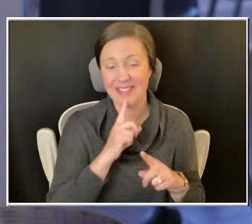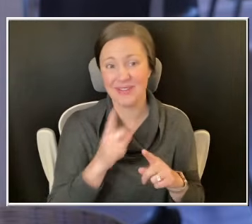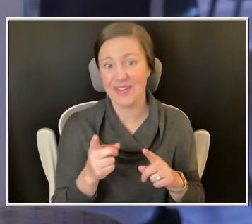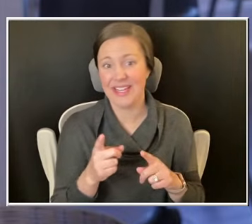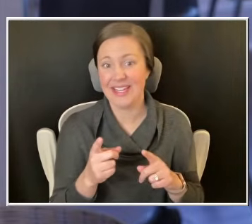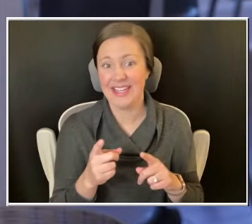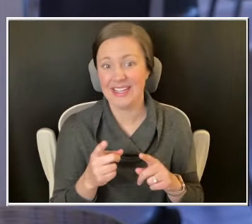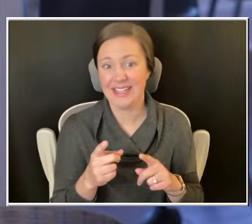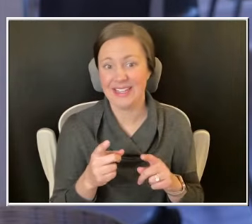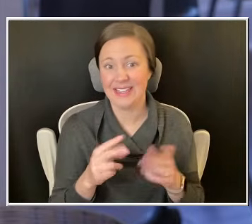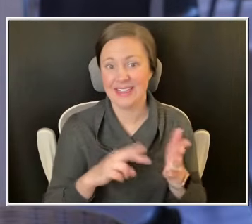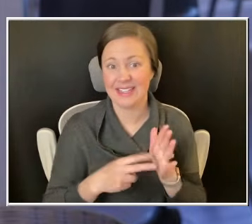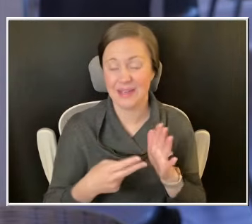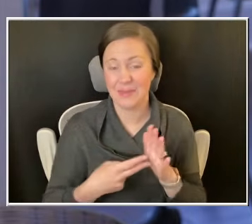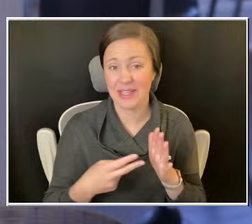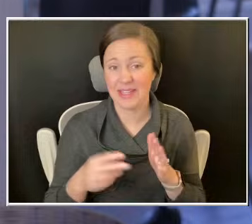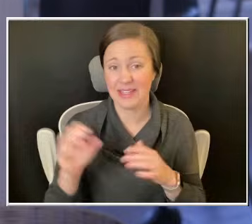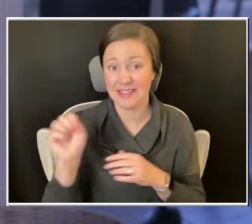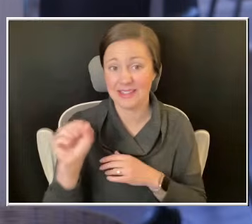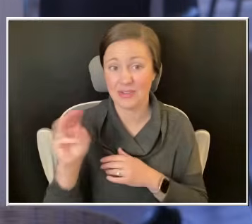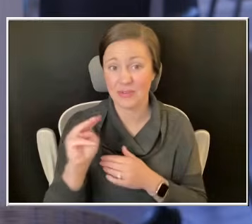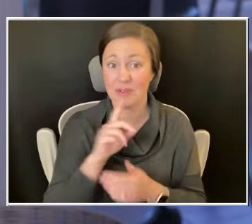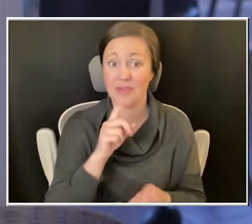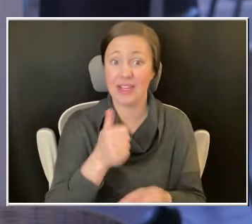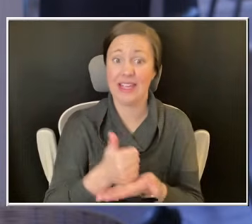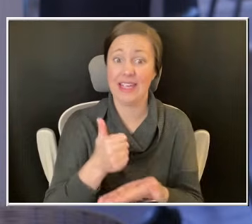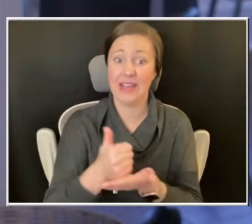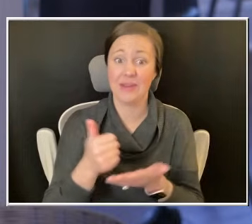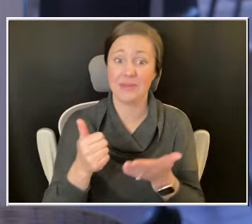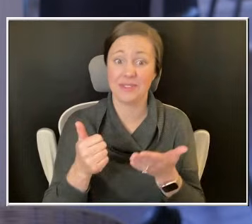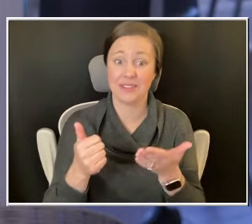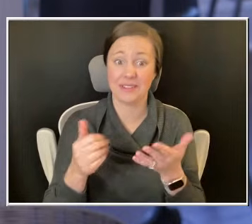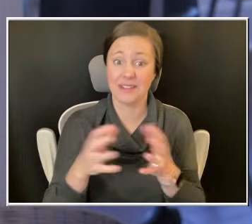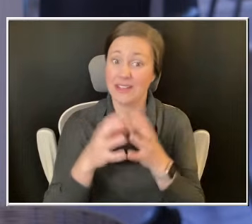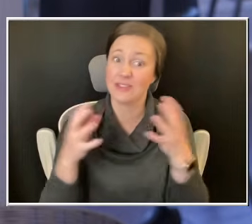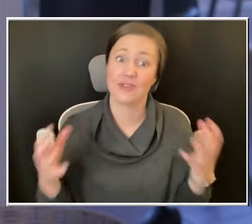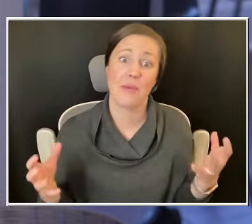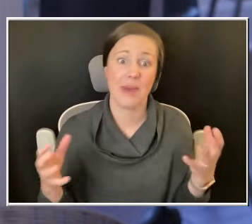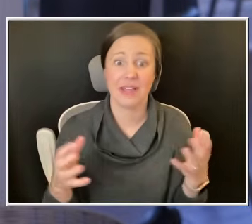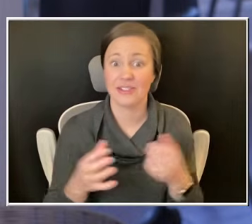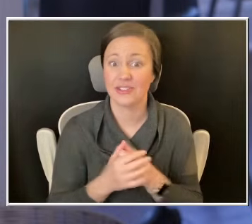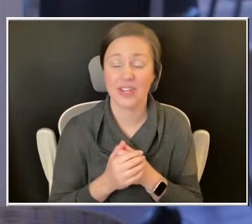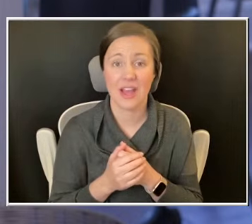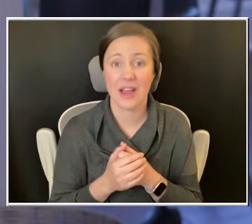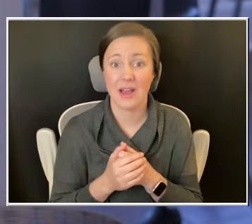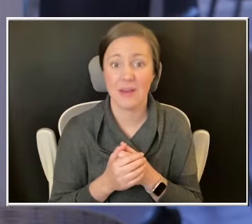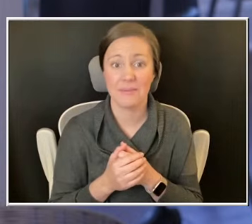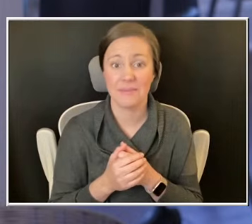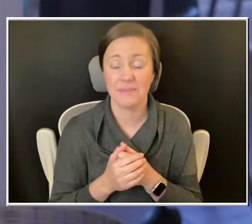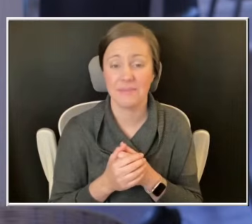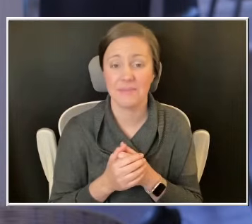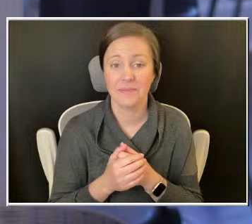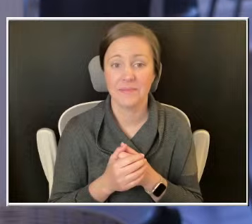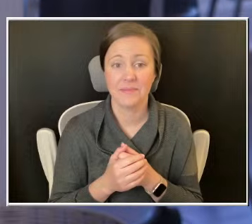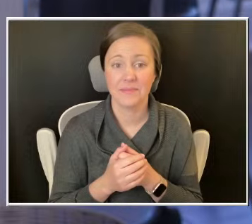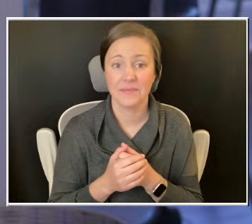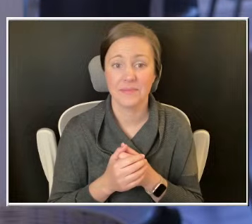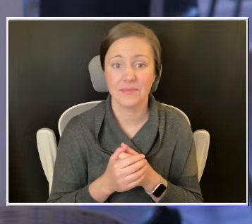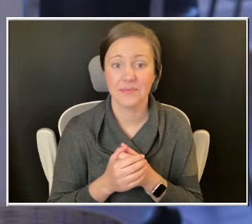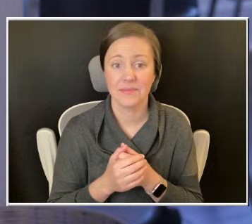media, it did help tremendously. It is such a